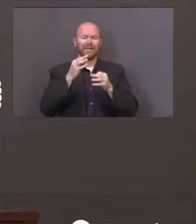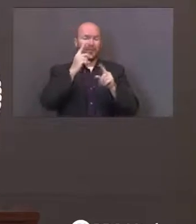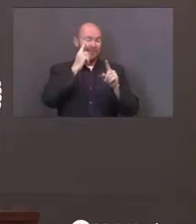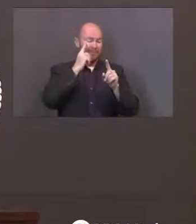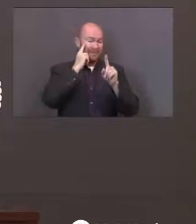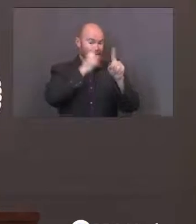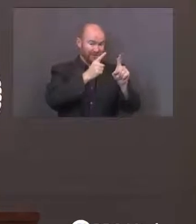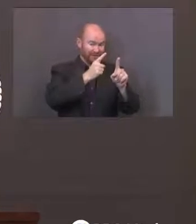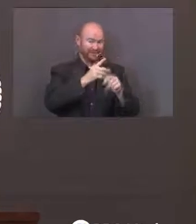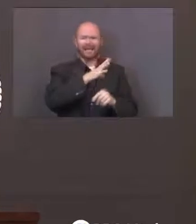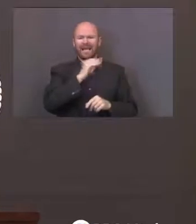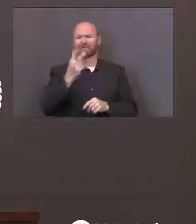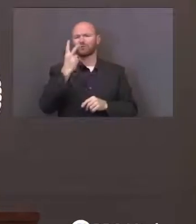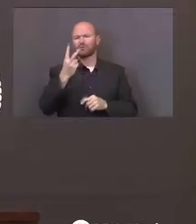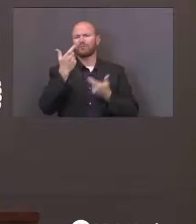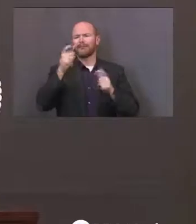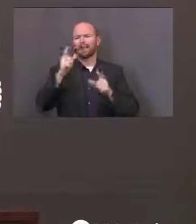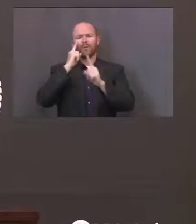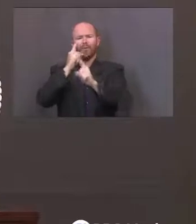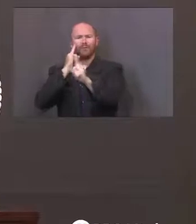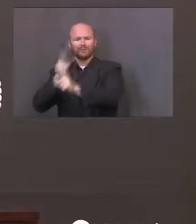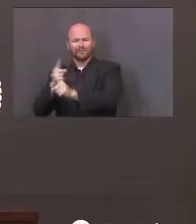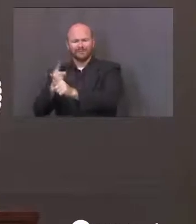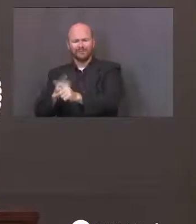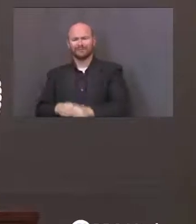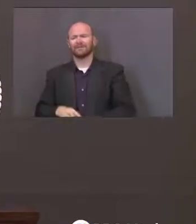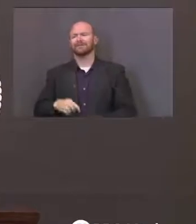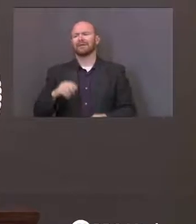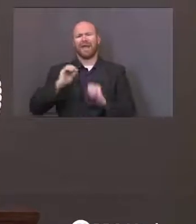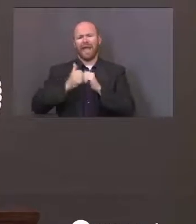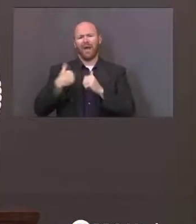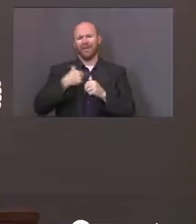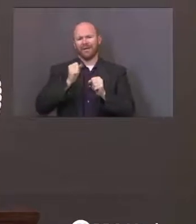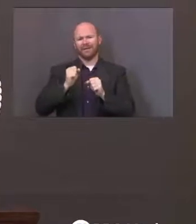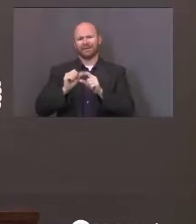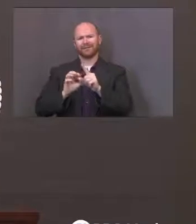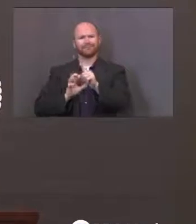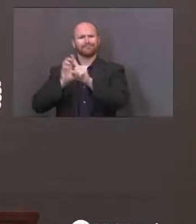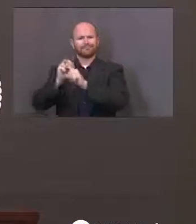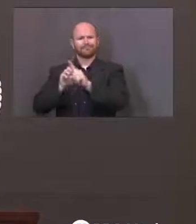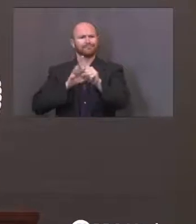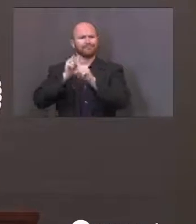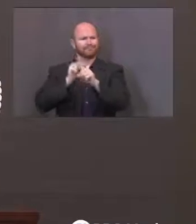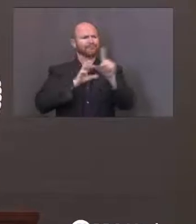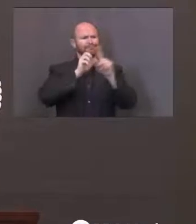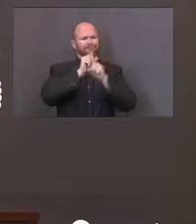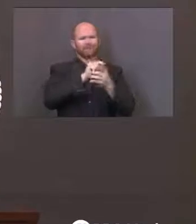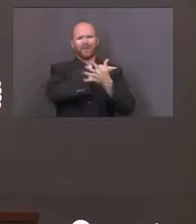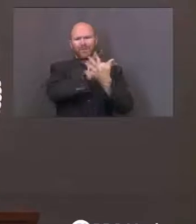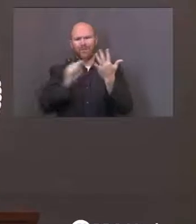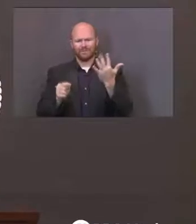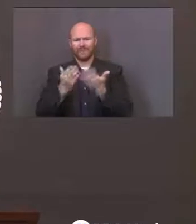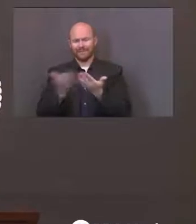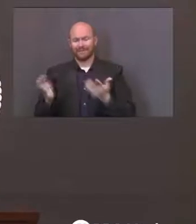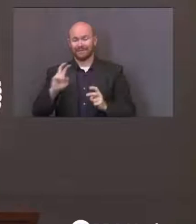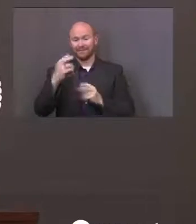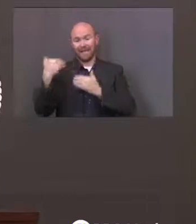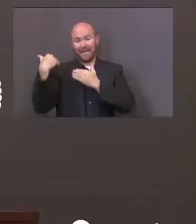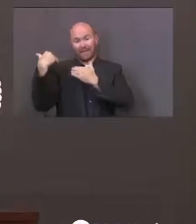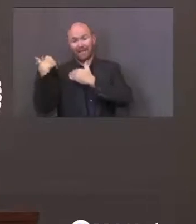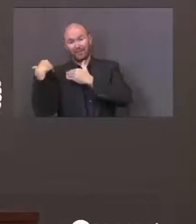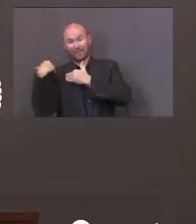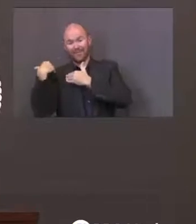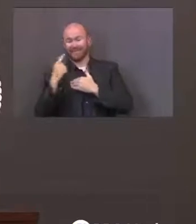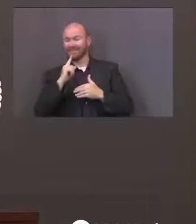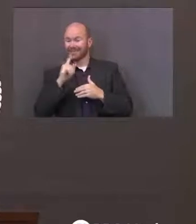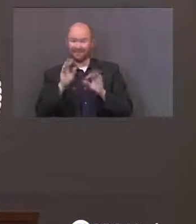the objectives that we need to accomplish and how we need to focus to emerge victorious in this war. Accountability is absolutely